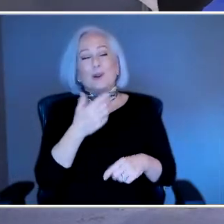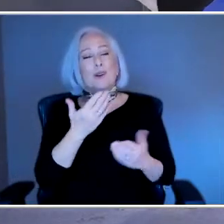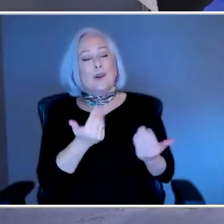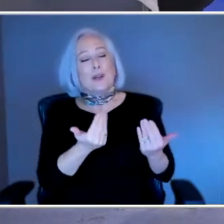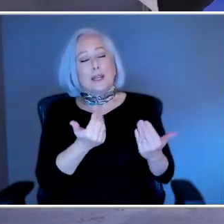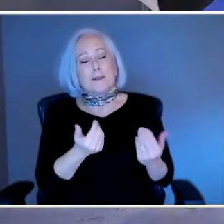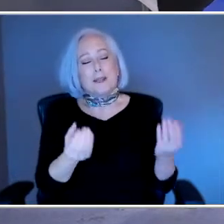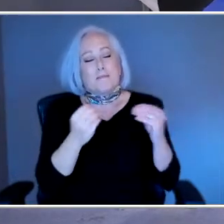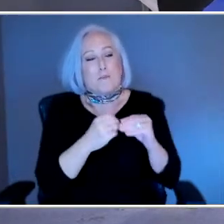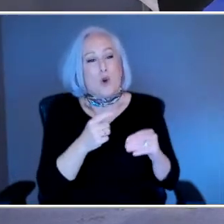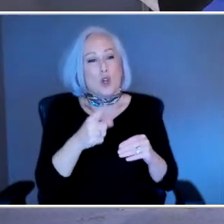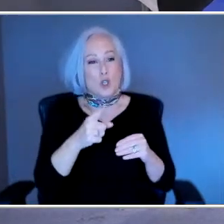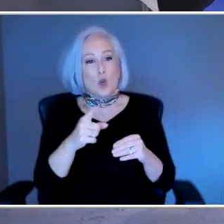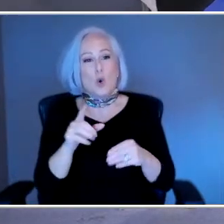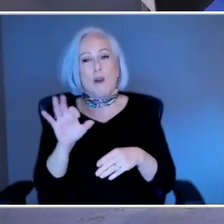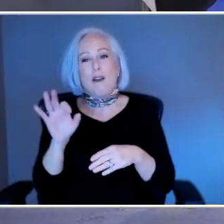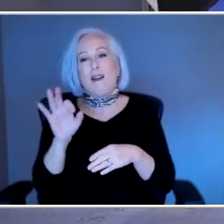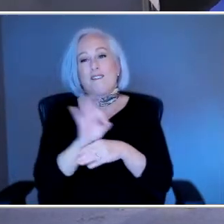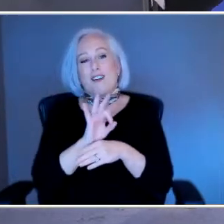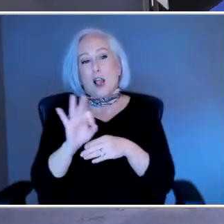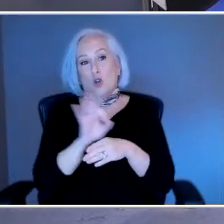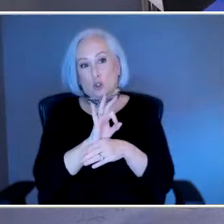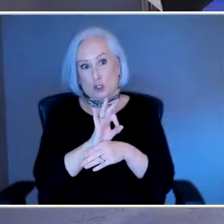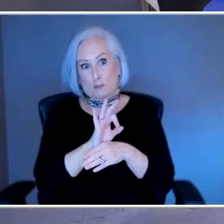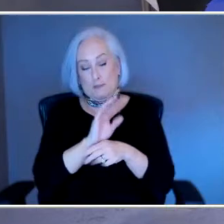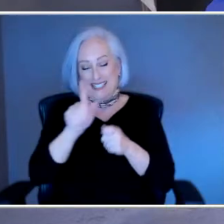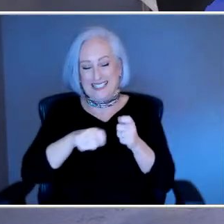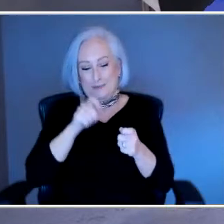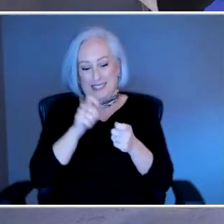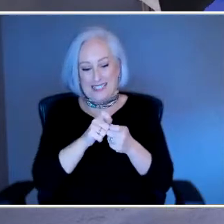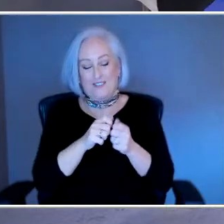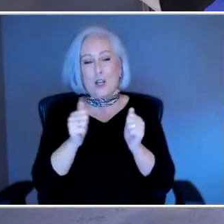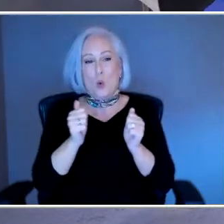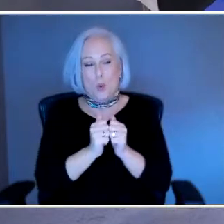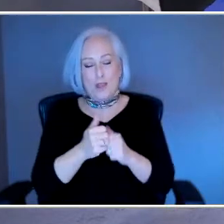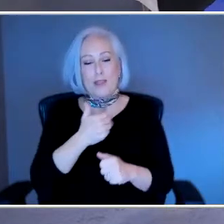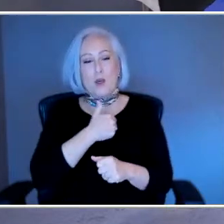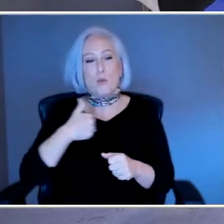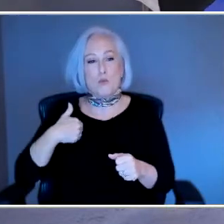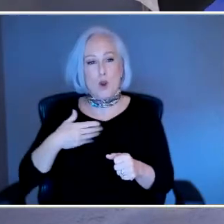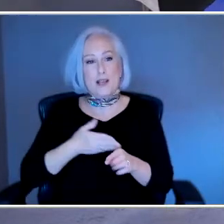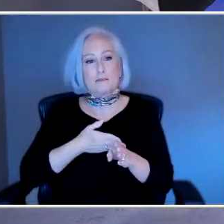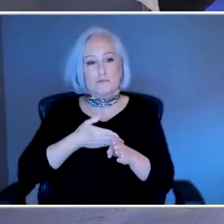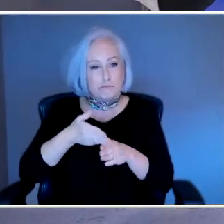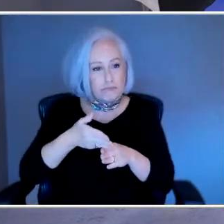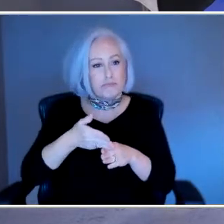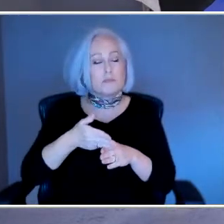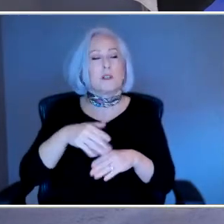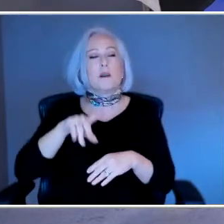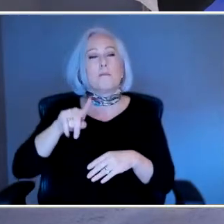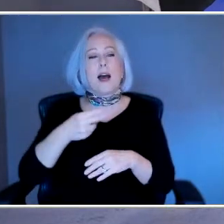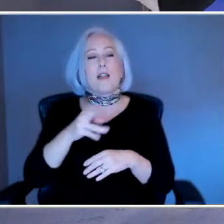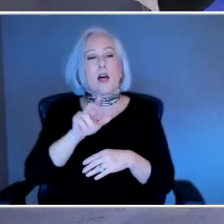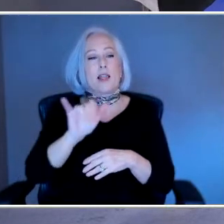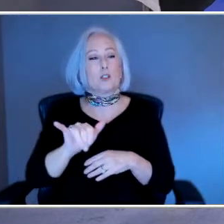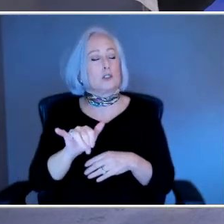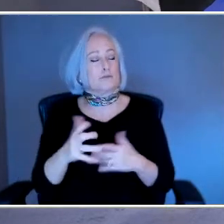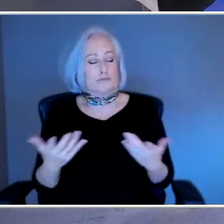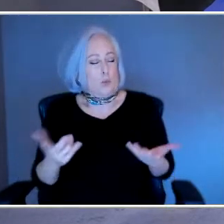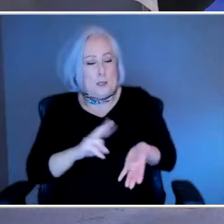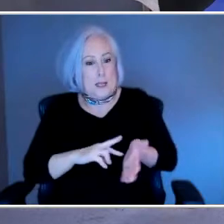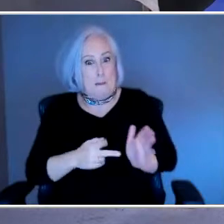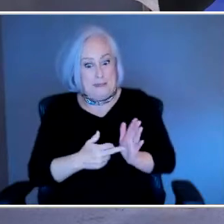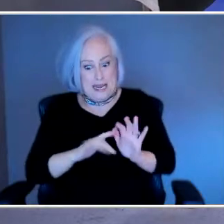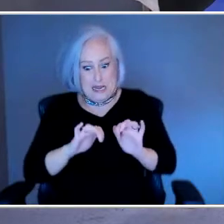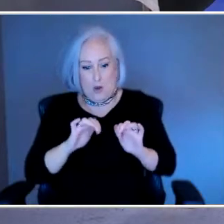fellowship trained in specifically, as we mentioned, breast pathology. Yeah. So what does that mean, and how does that make a difference